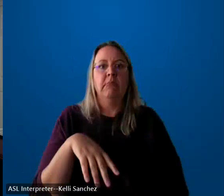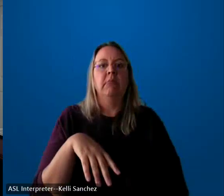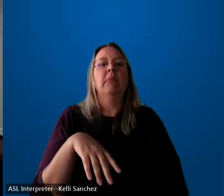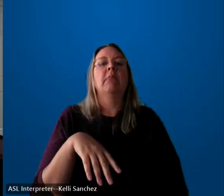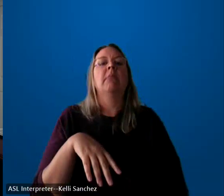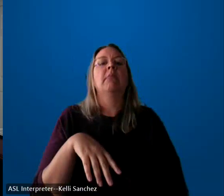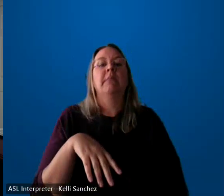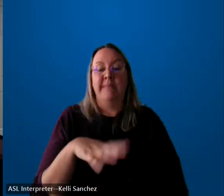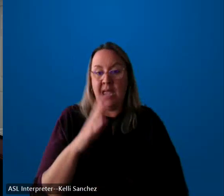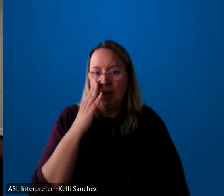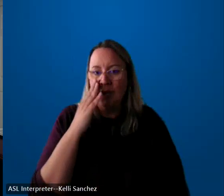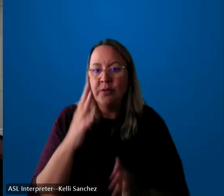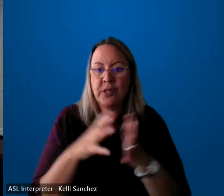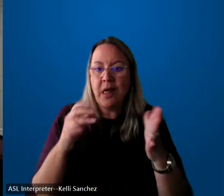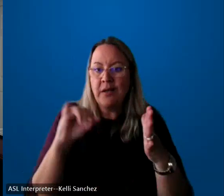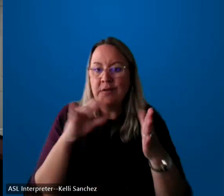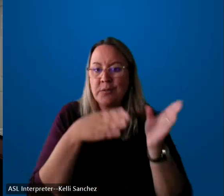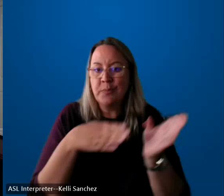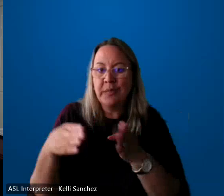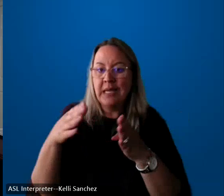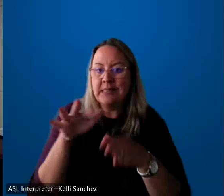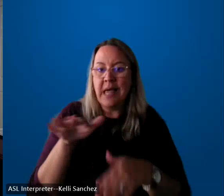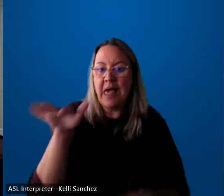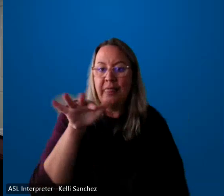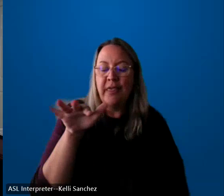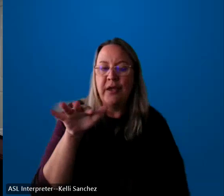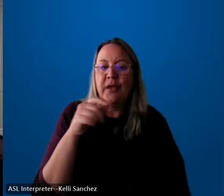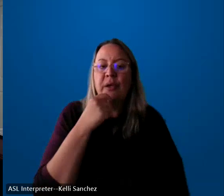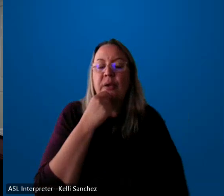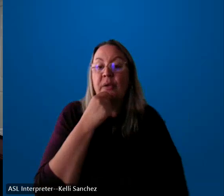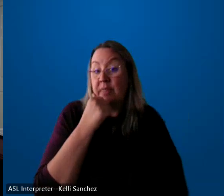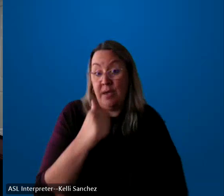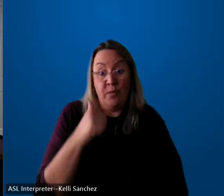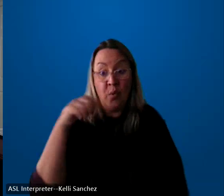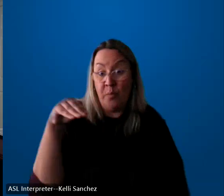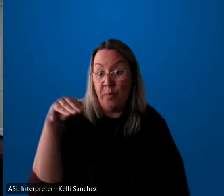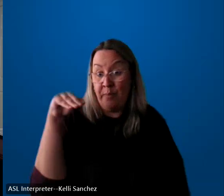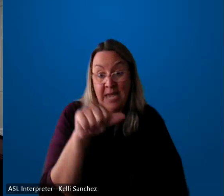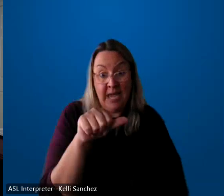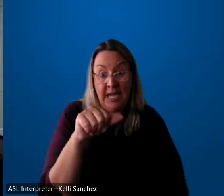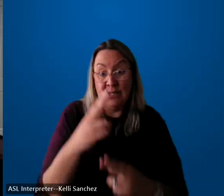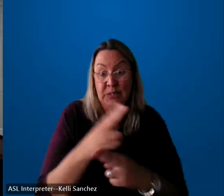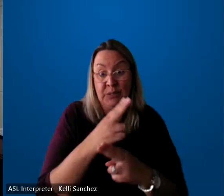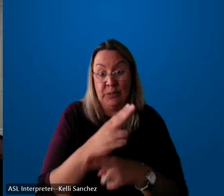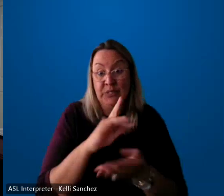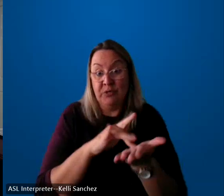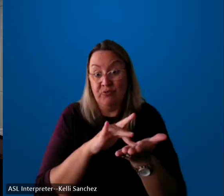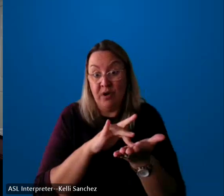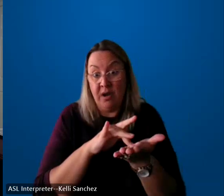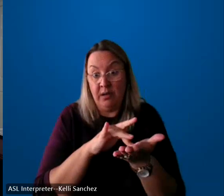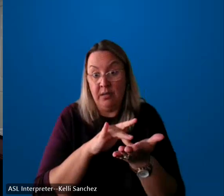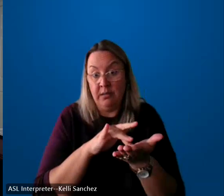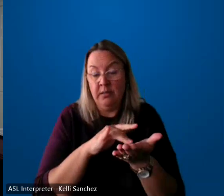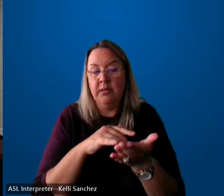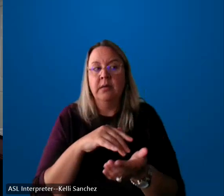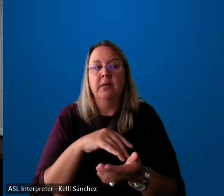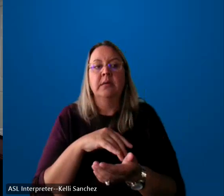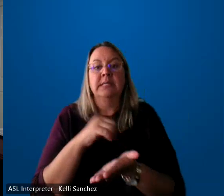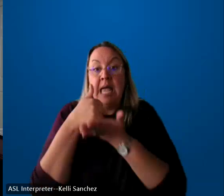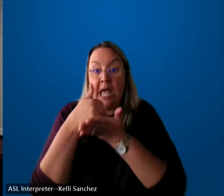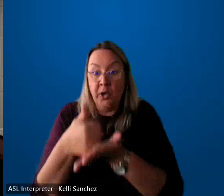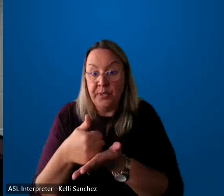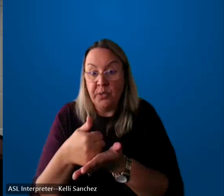Because I know that there's a lot of insurance plans out there that won't cover you to use a drug to get off a drug, right?